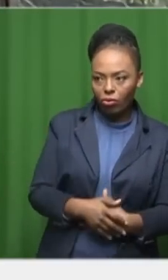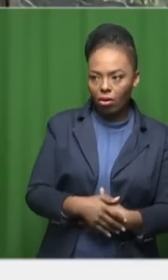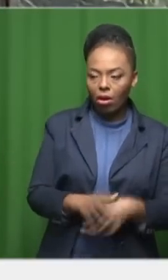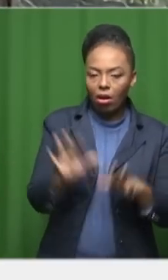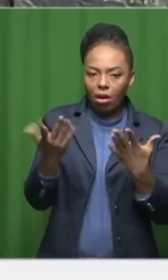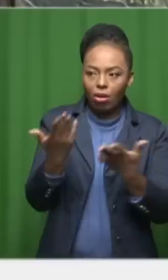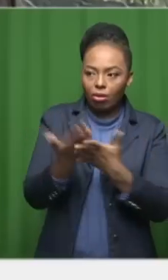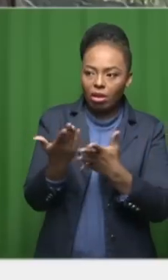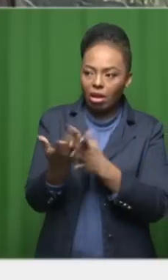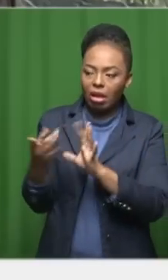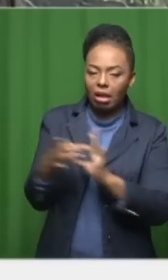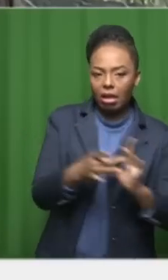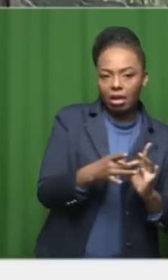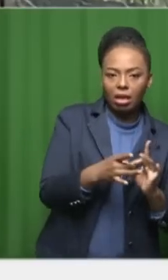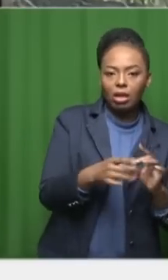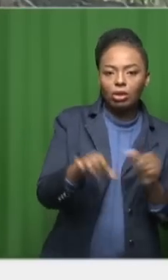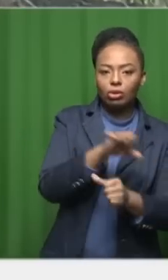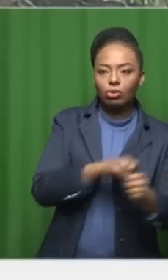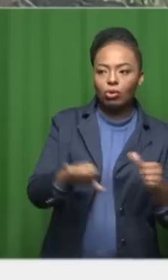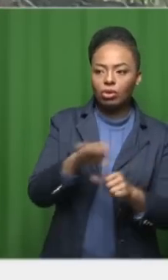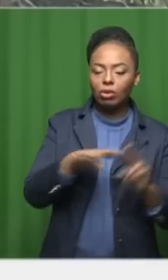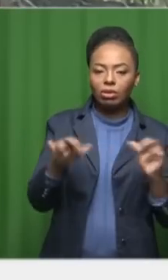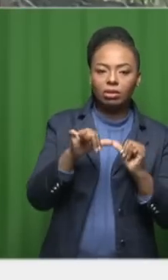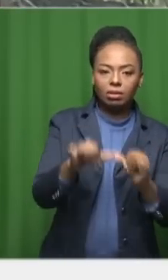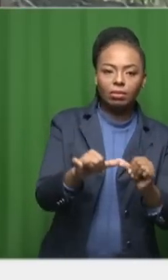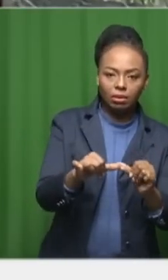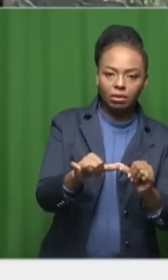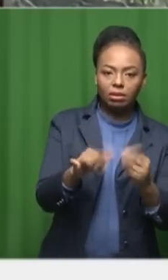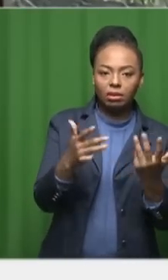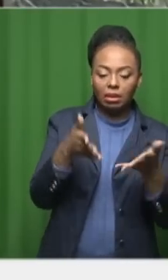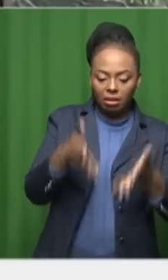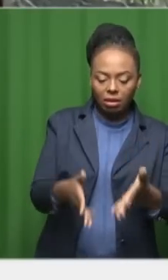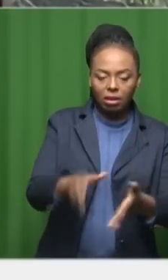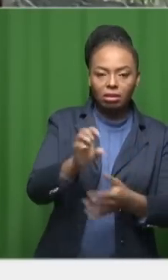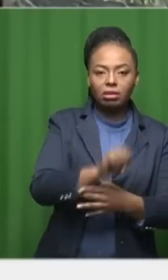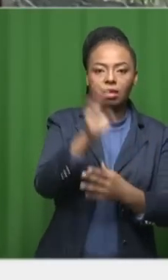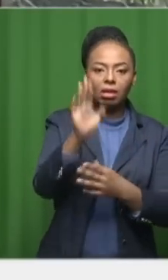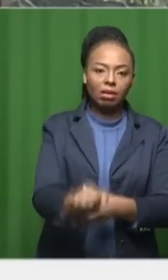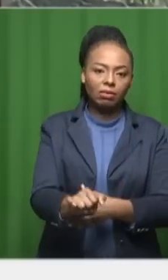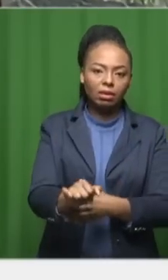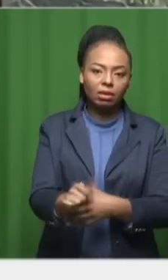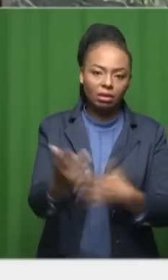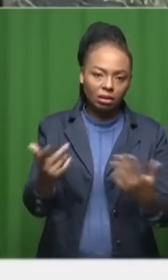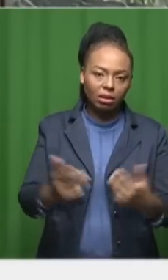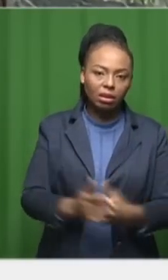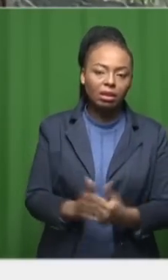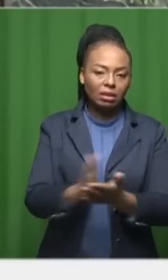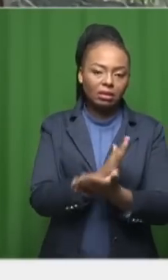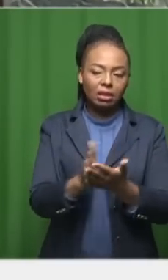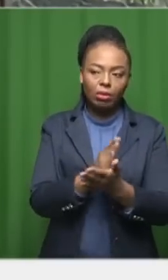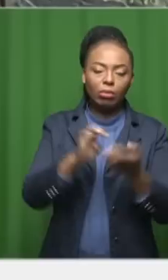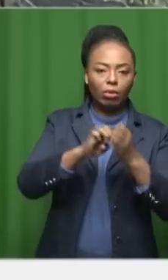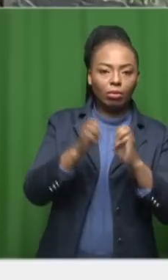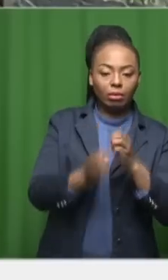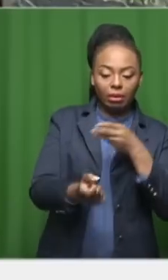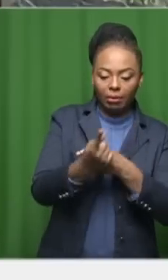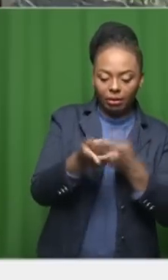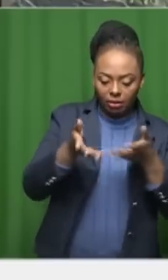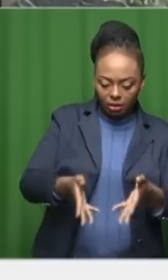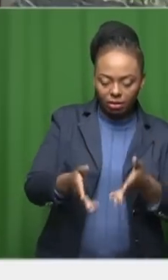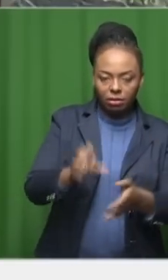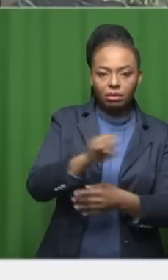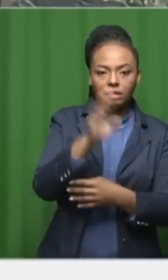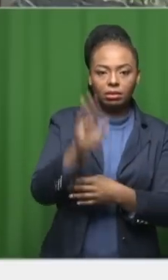social instability that we are seeing with regard to some of the social ills we're contending with,